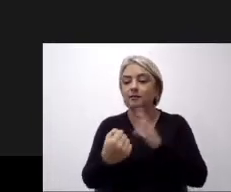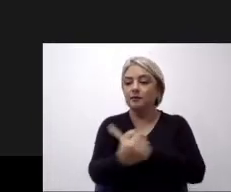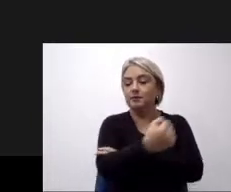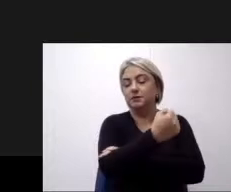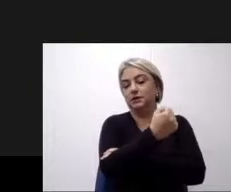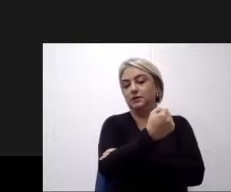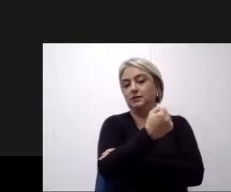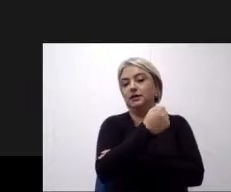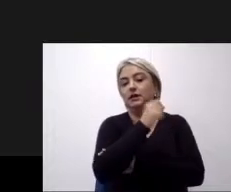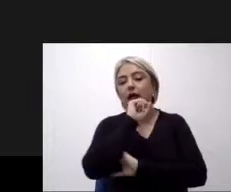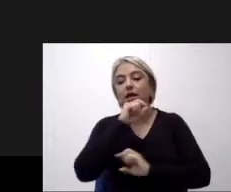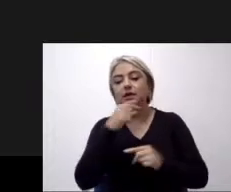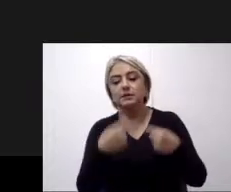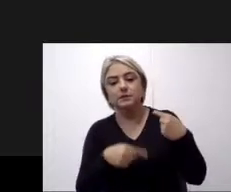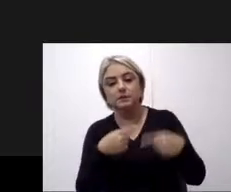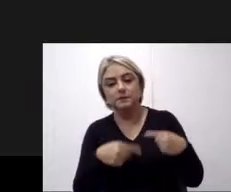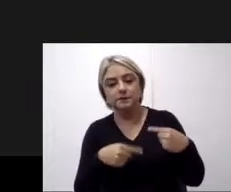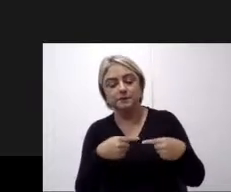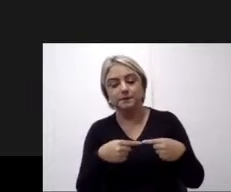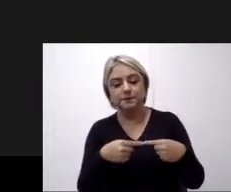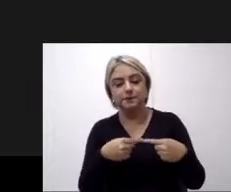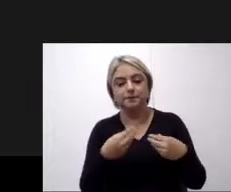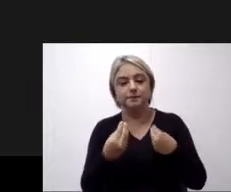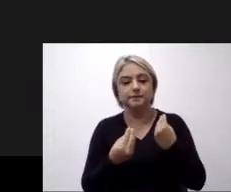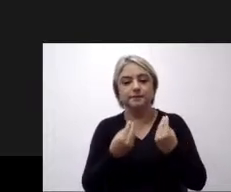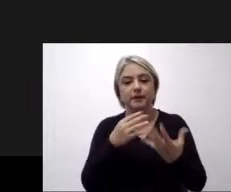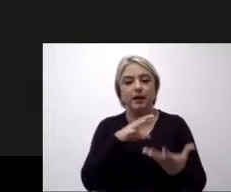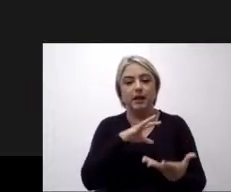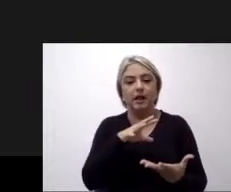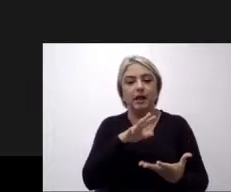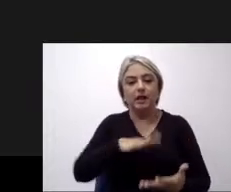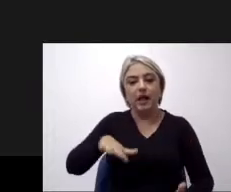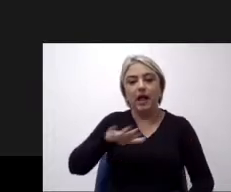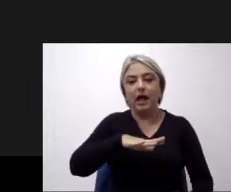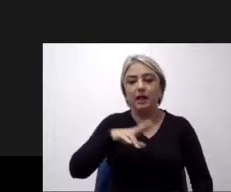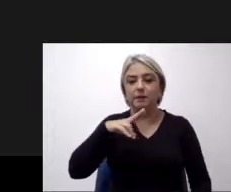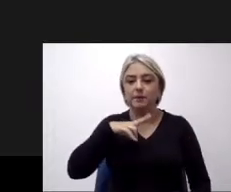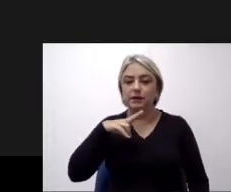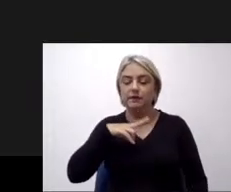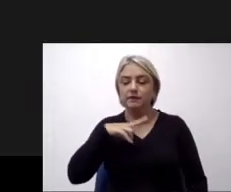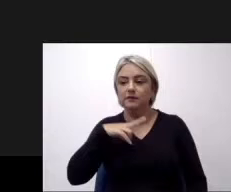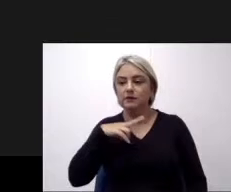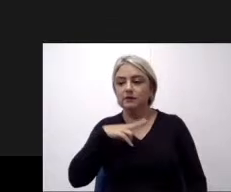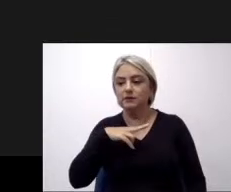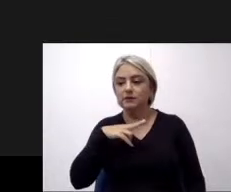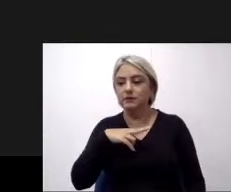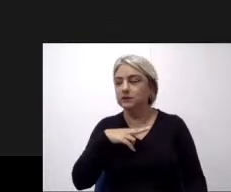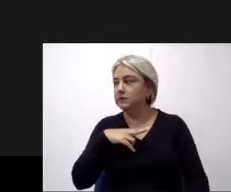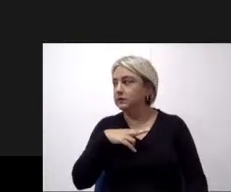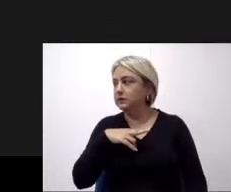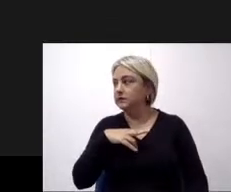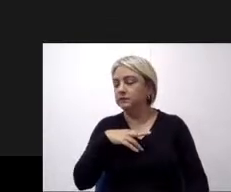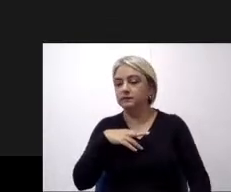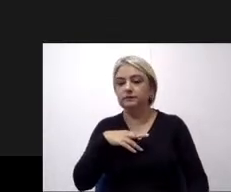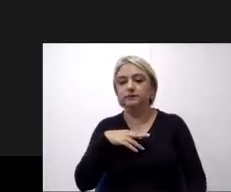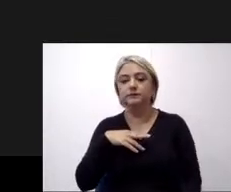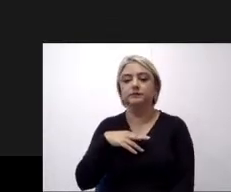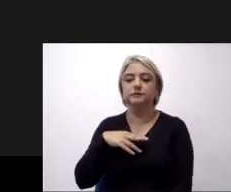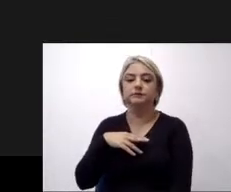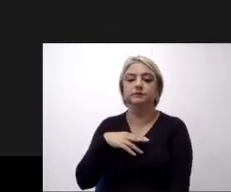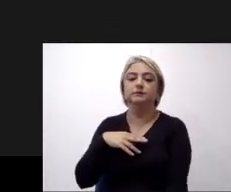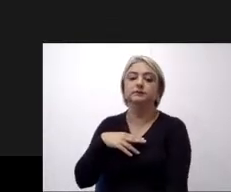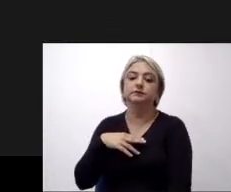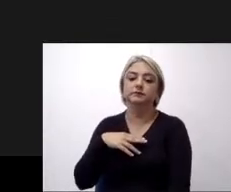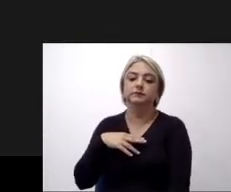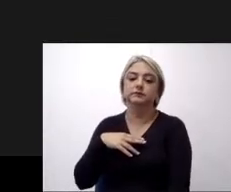Policies of the private sphere are not always equality policies. For instance, the goals of the abortion policy